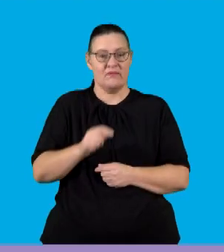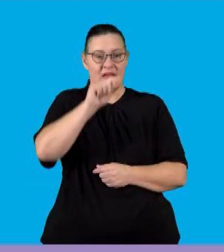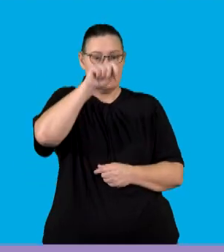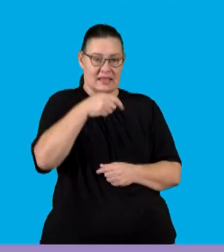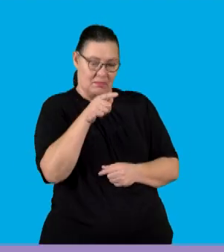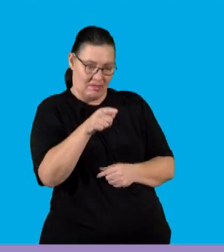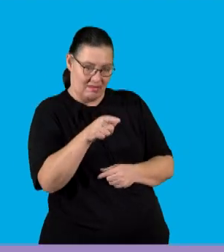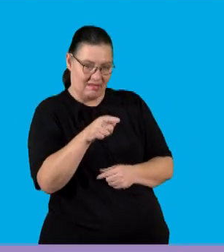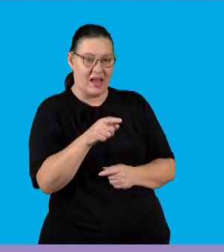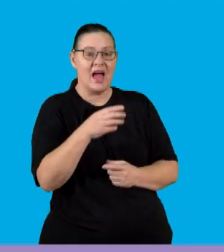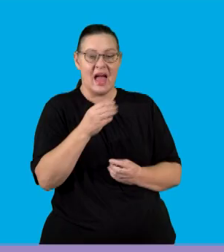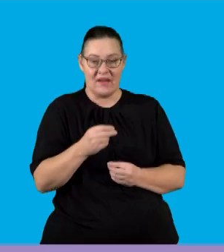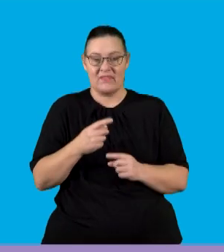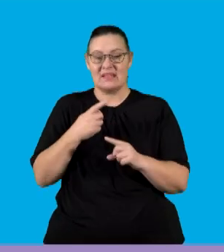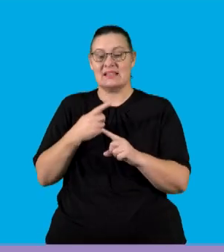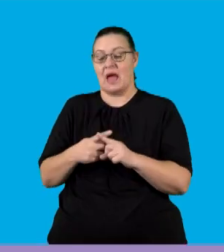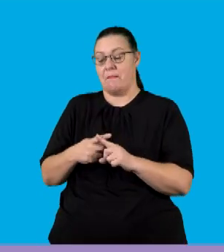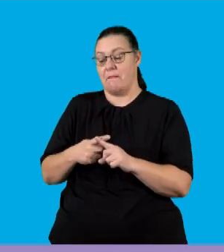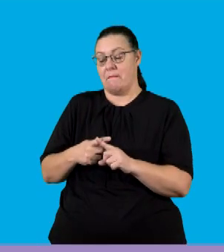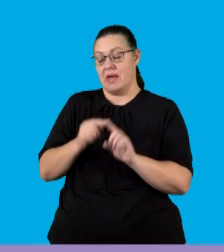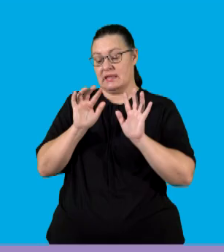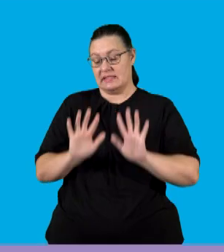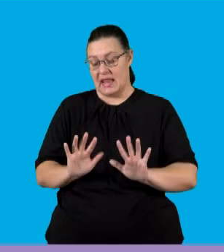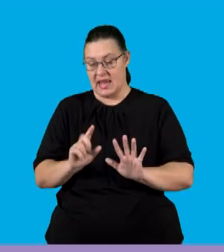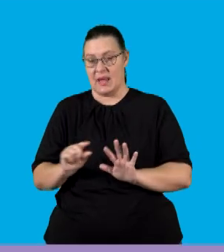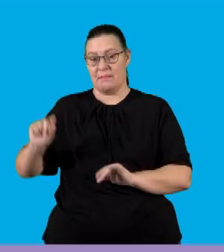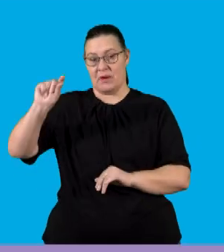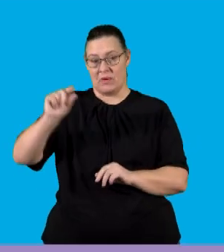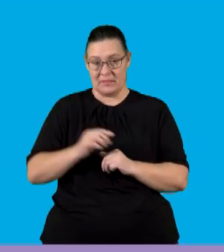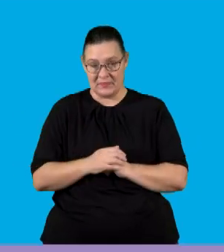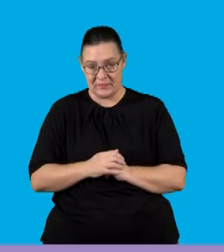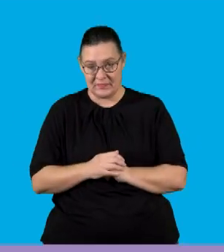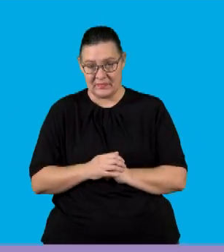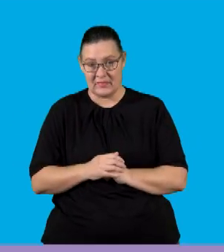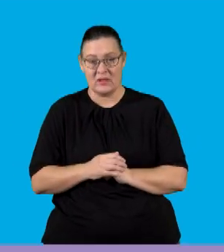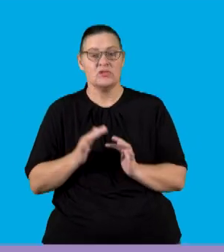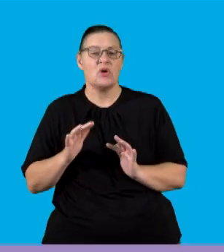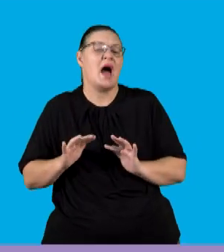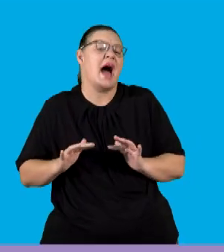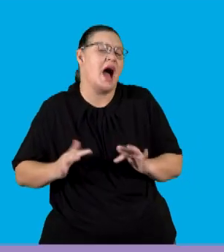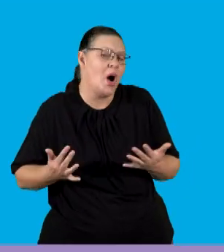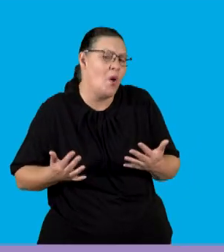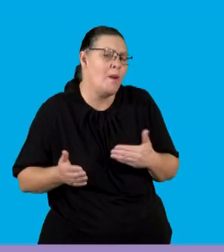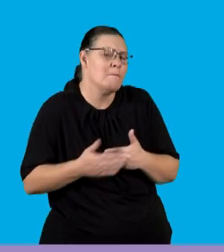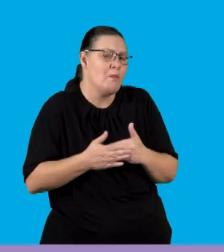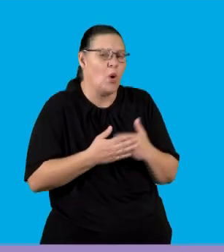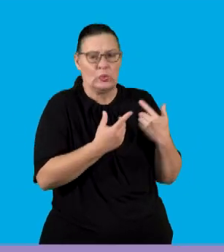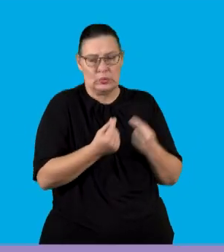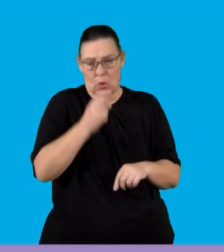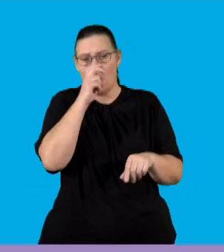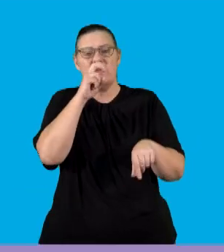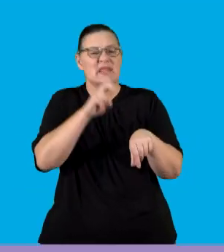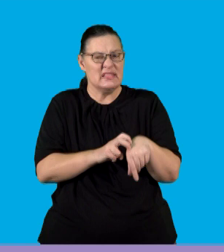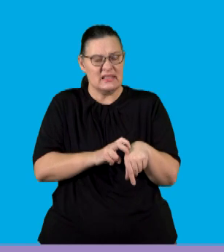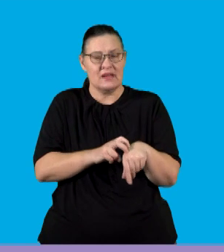it is multiplied by a power of 10. Let's learn more on how we can do this and what is needed for